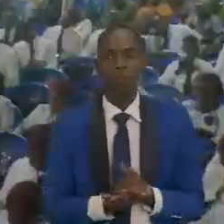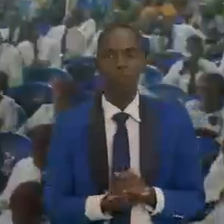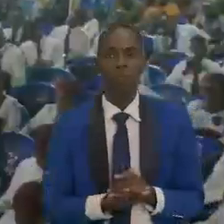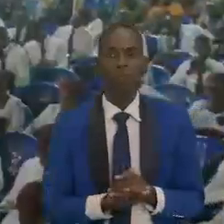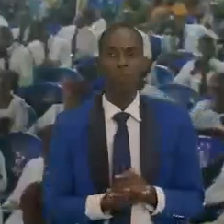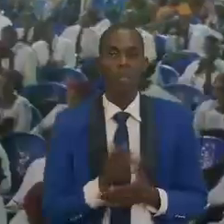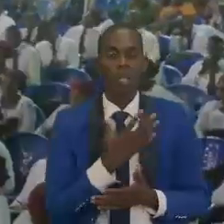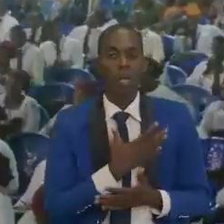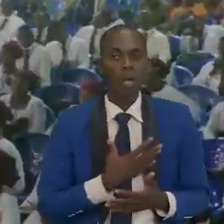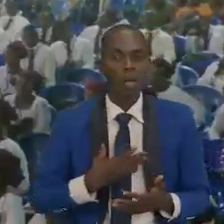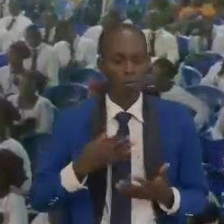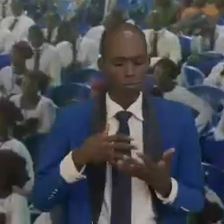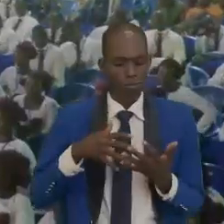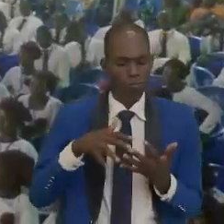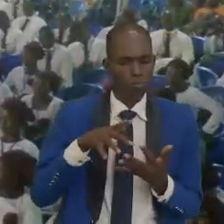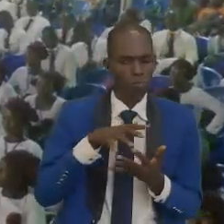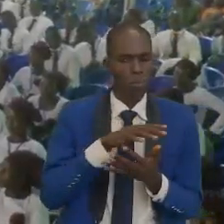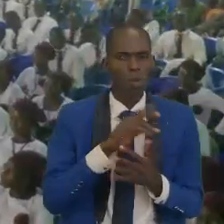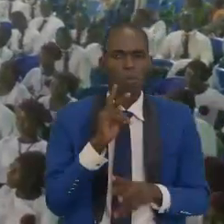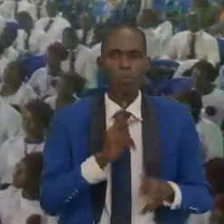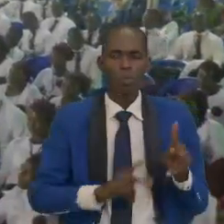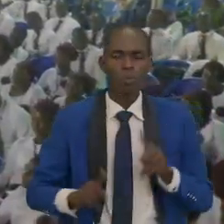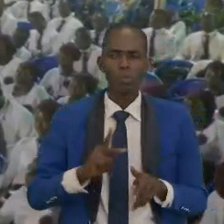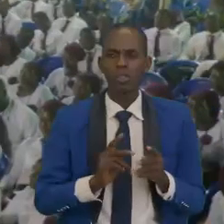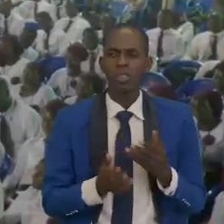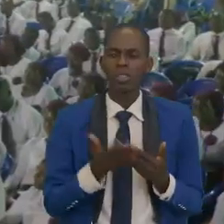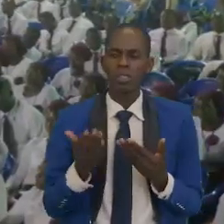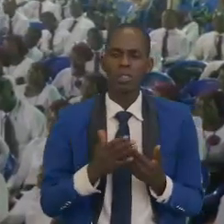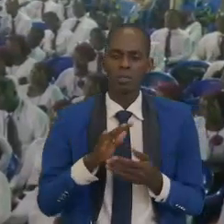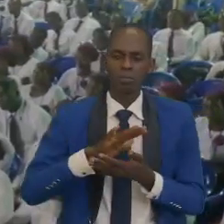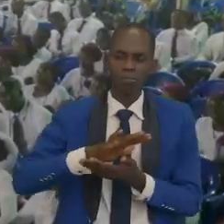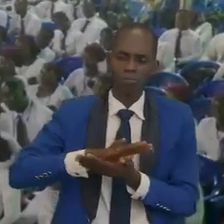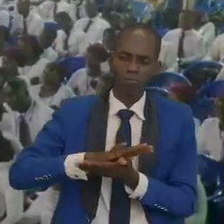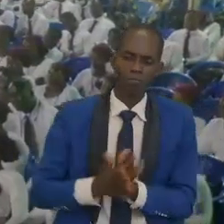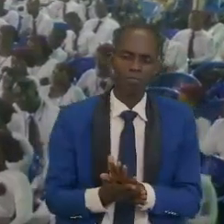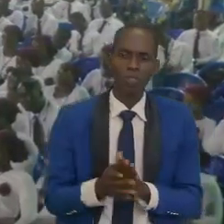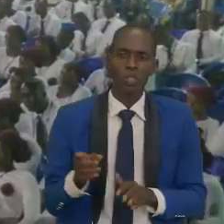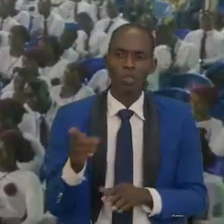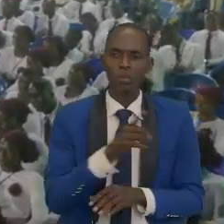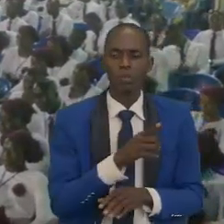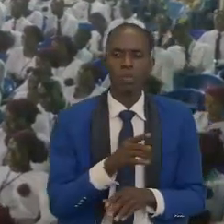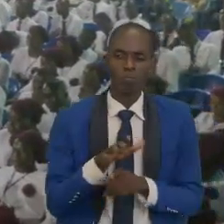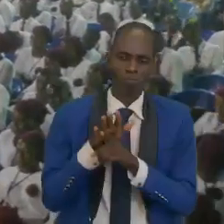And those people, they so intimidate you that you poison yourself.